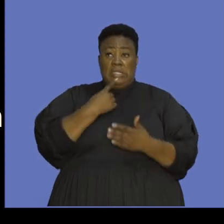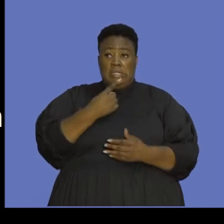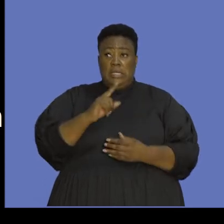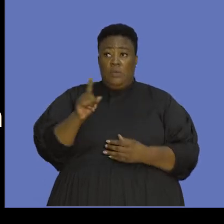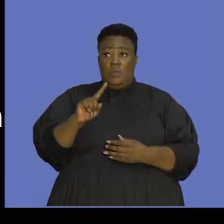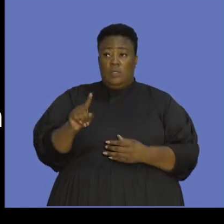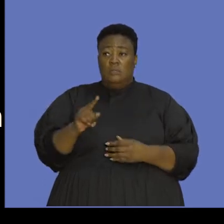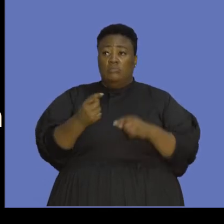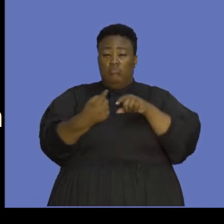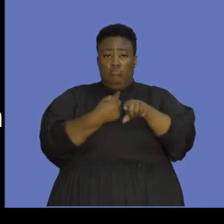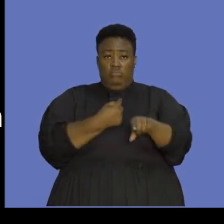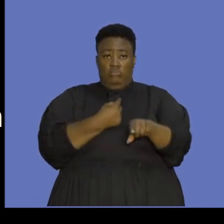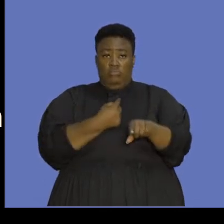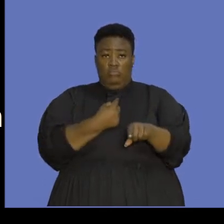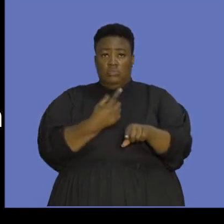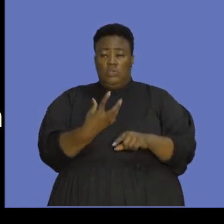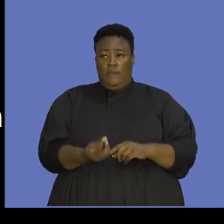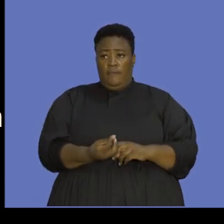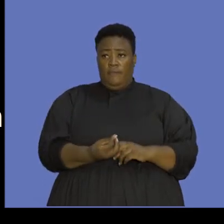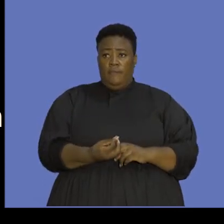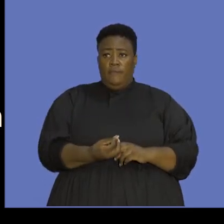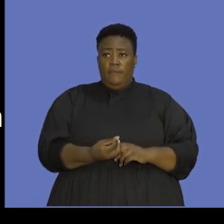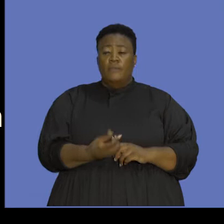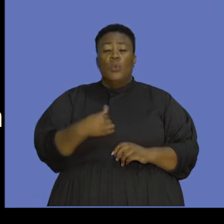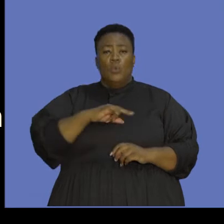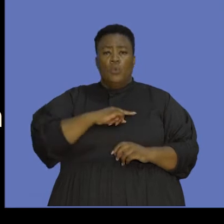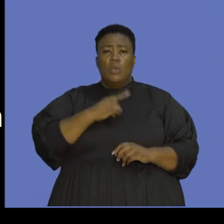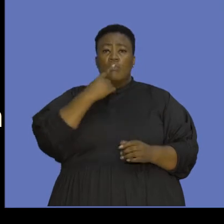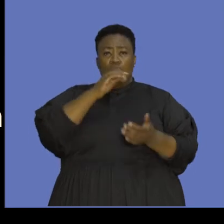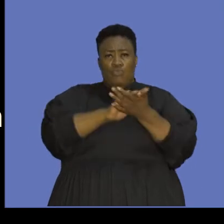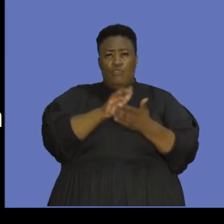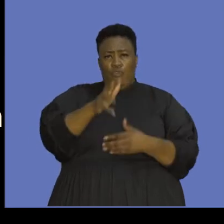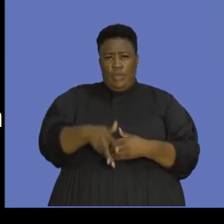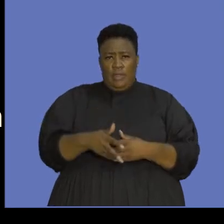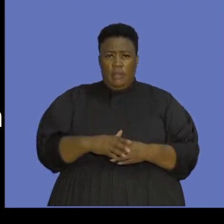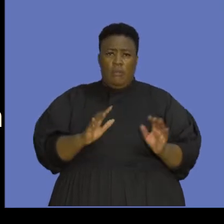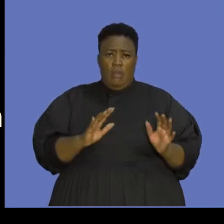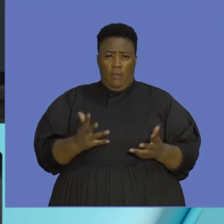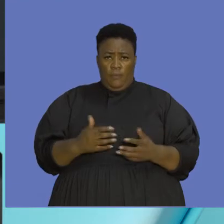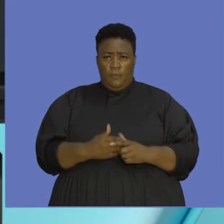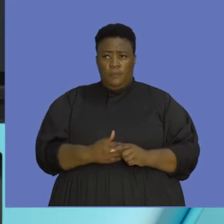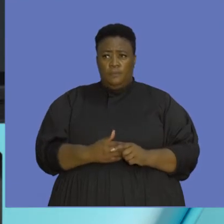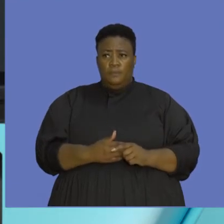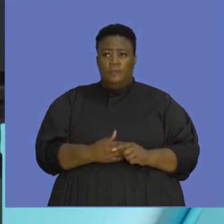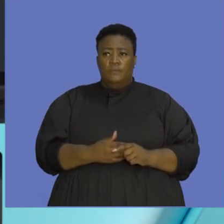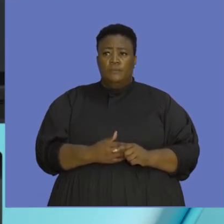what I can say is that they are inversely proportional. We are going to prove it.